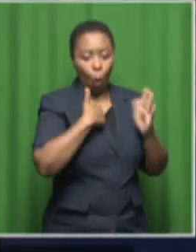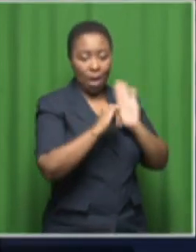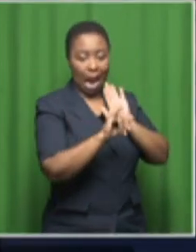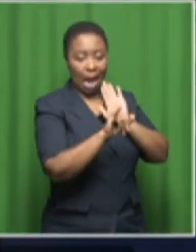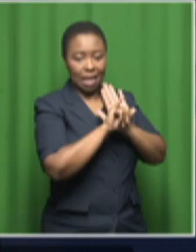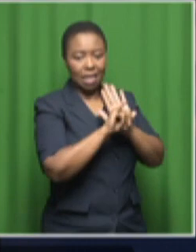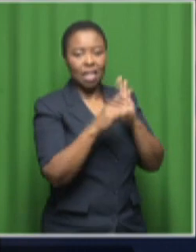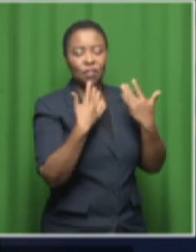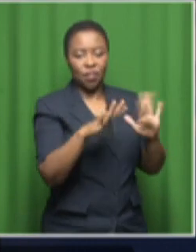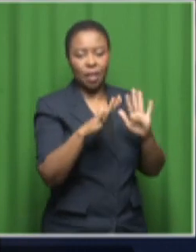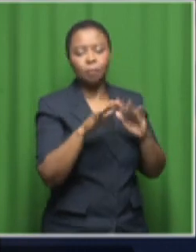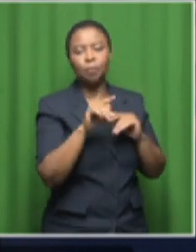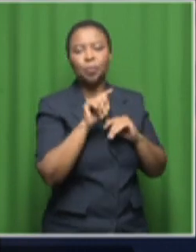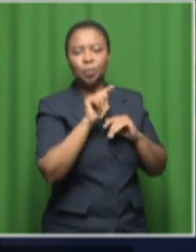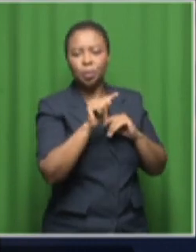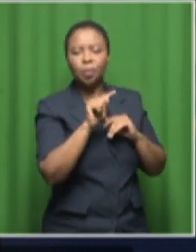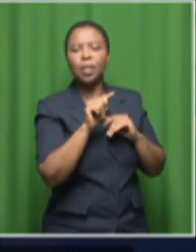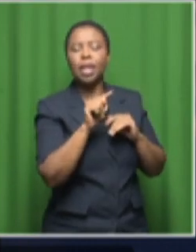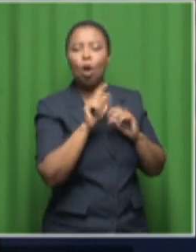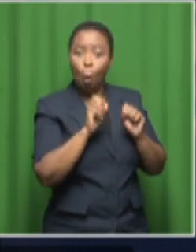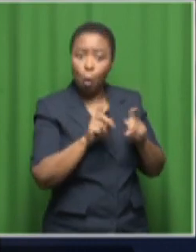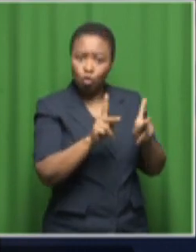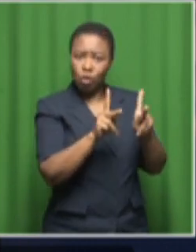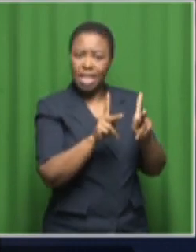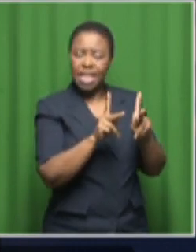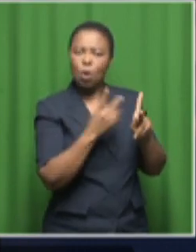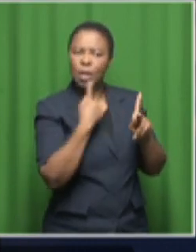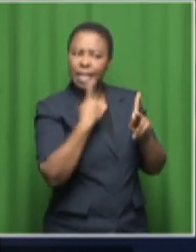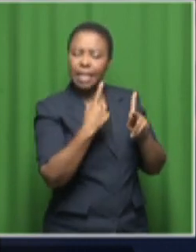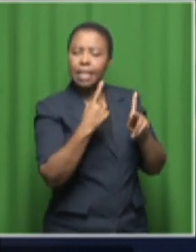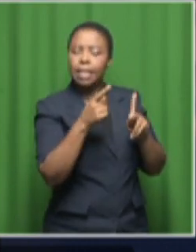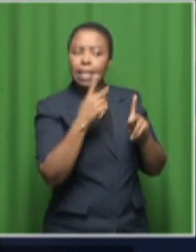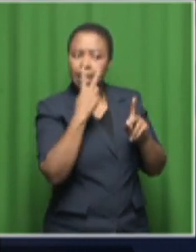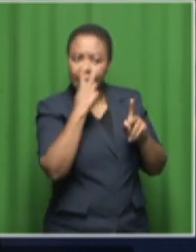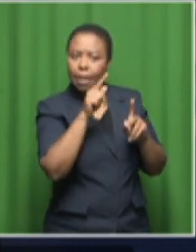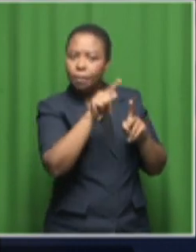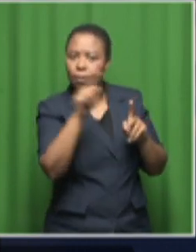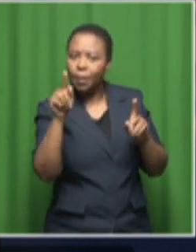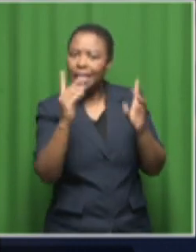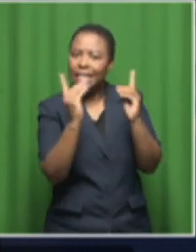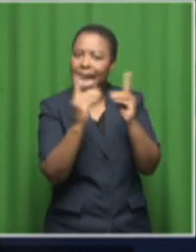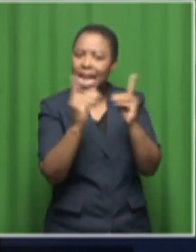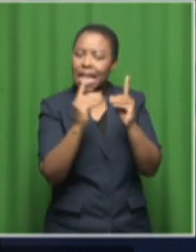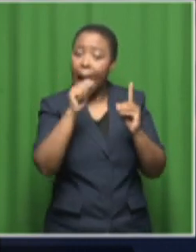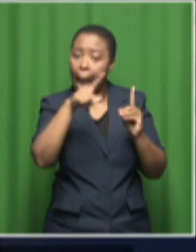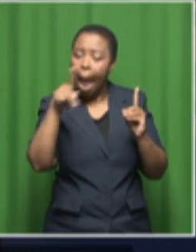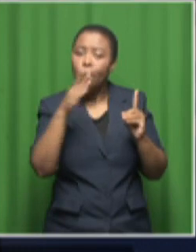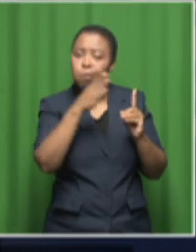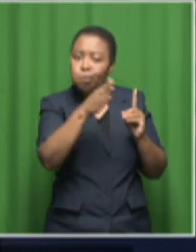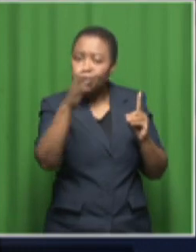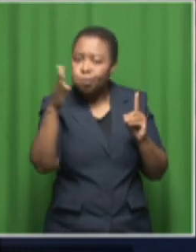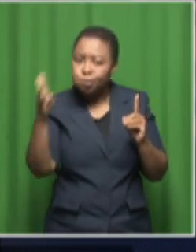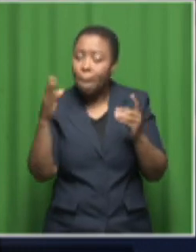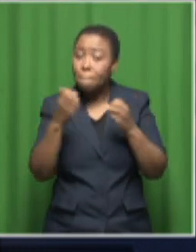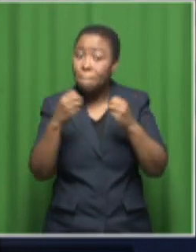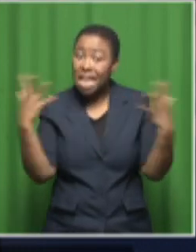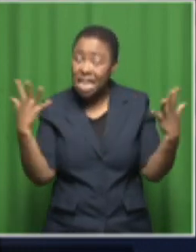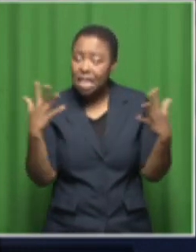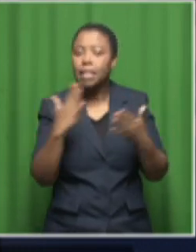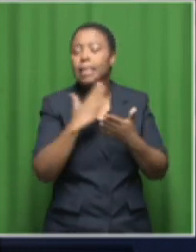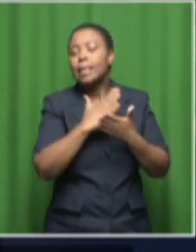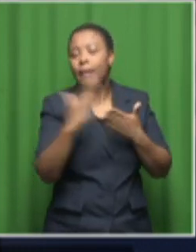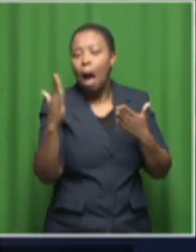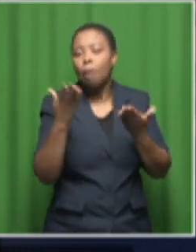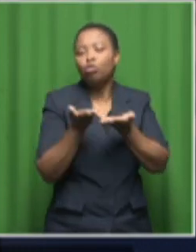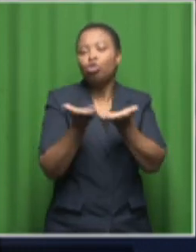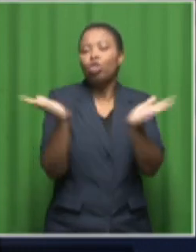clear gap in the market. We saw that while there are a number of dating apps that exist today, many of them take a very general